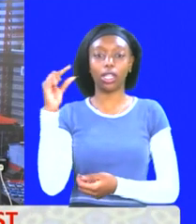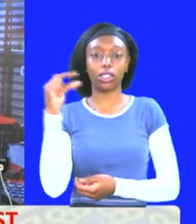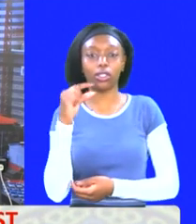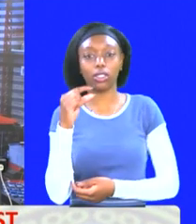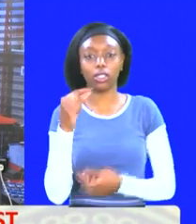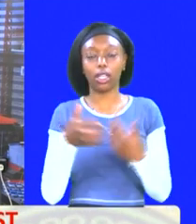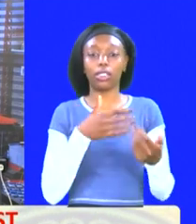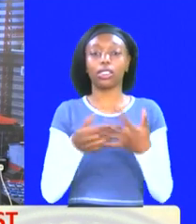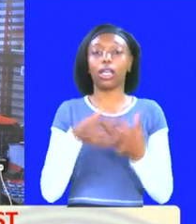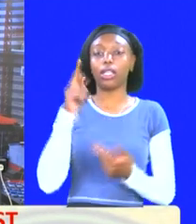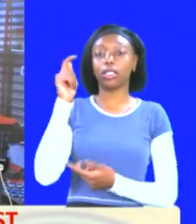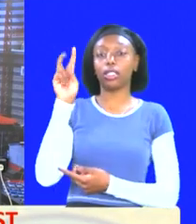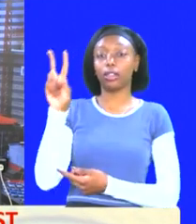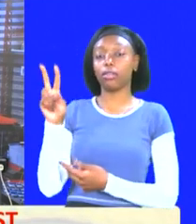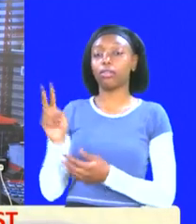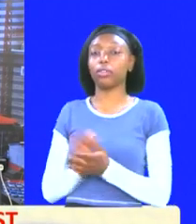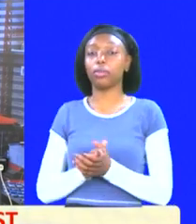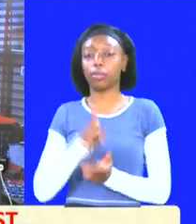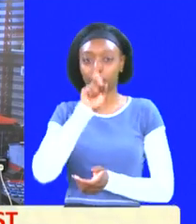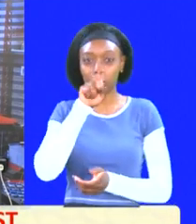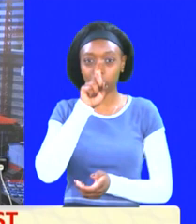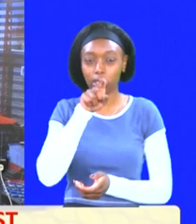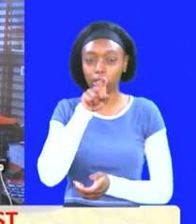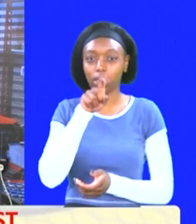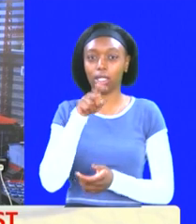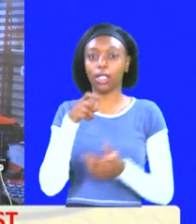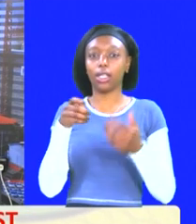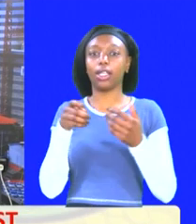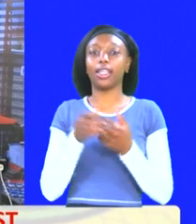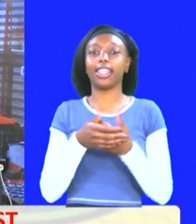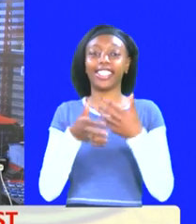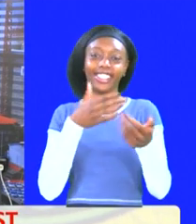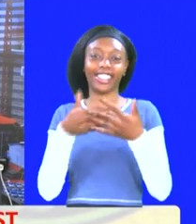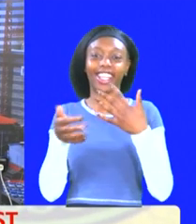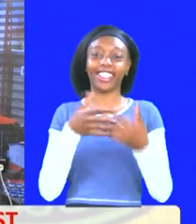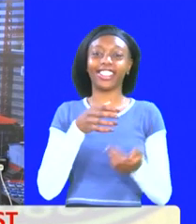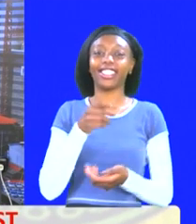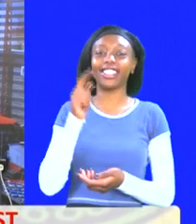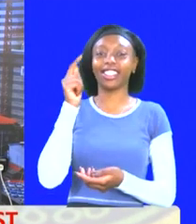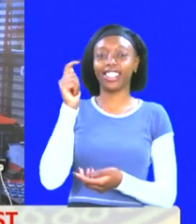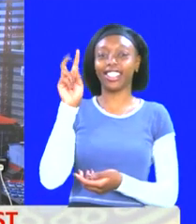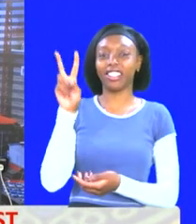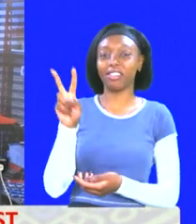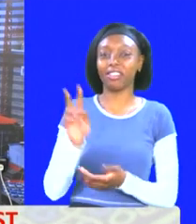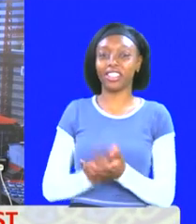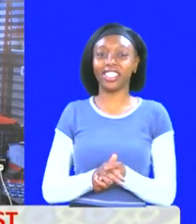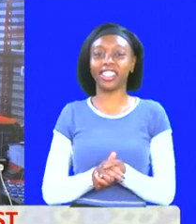Instagram at Science TV Care, then pale Twitter. Sijui ligeuzwa nini lakini ni Twitter. But only Science. X.